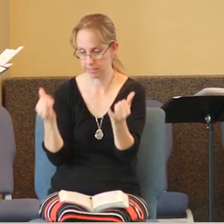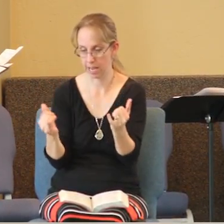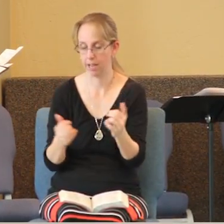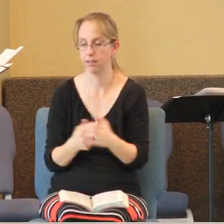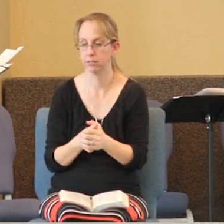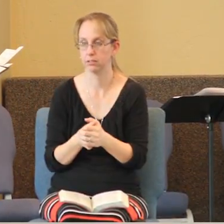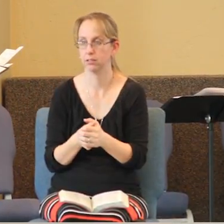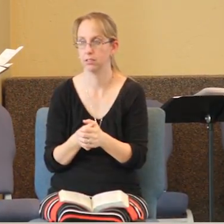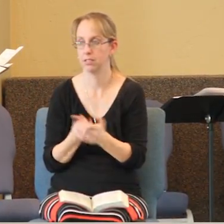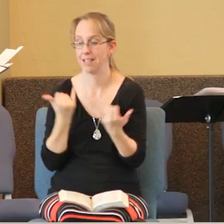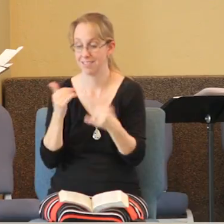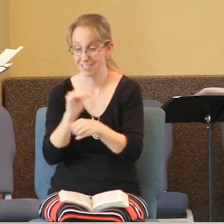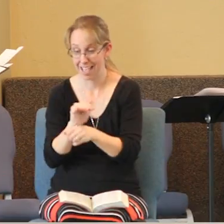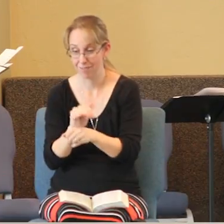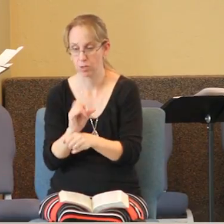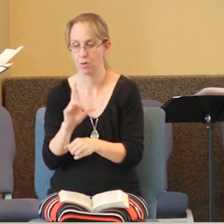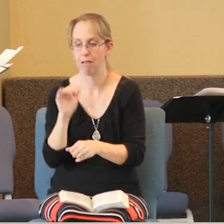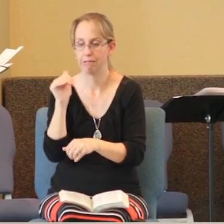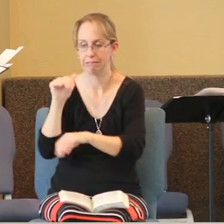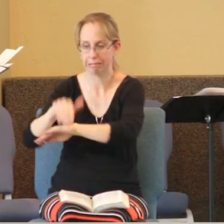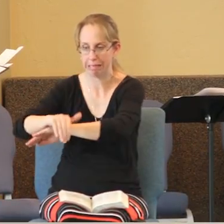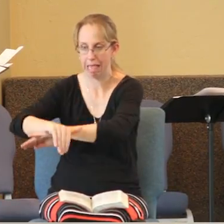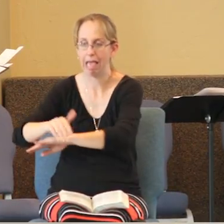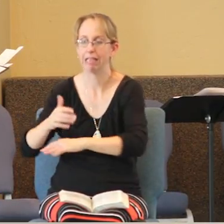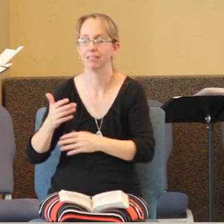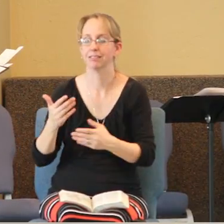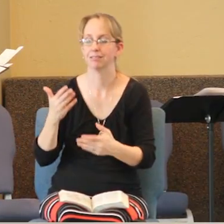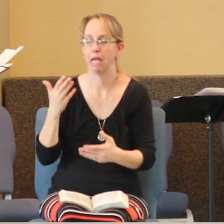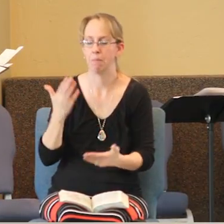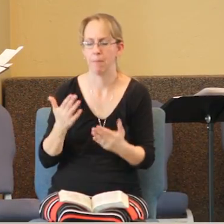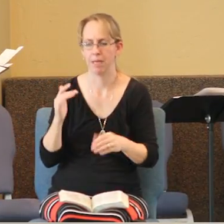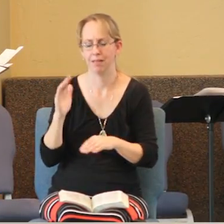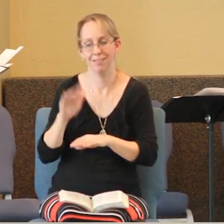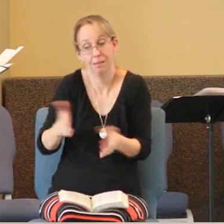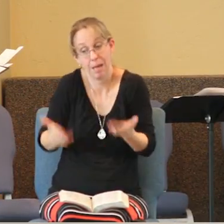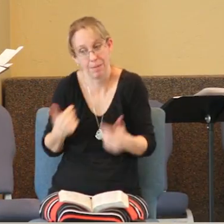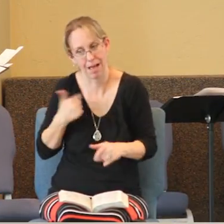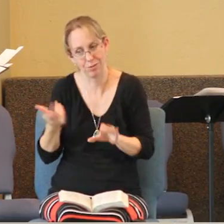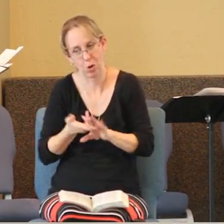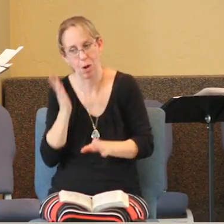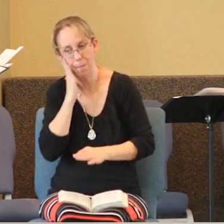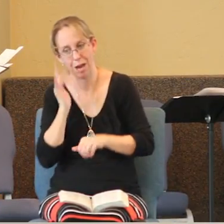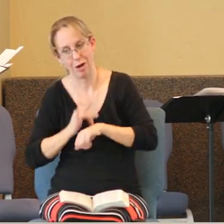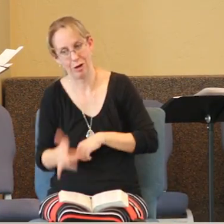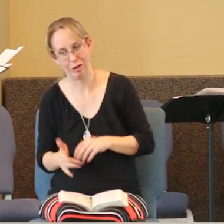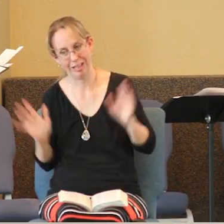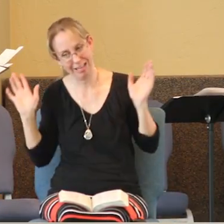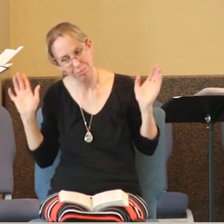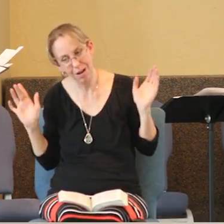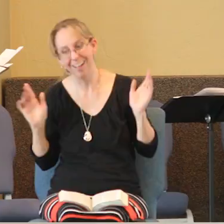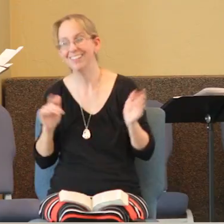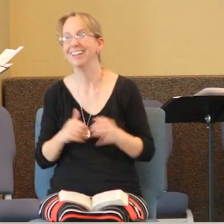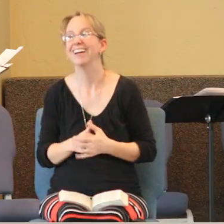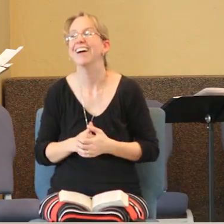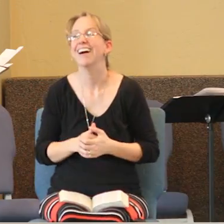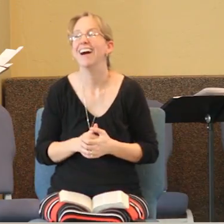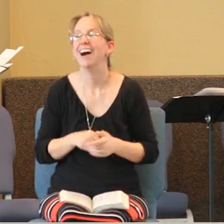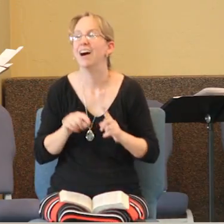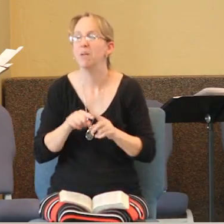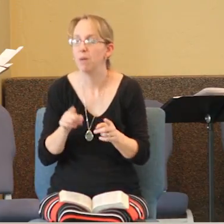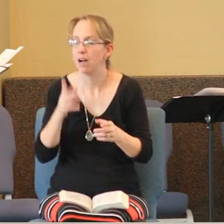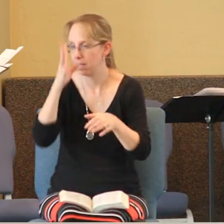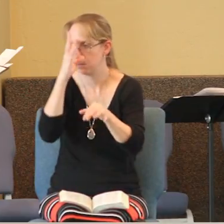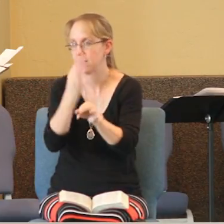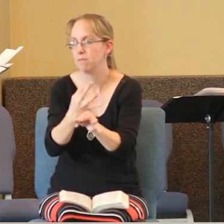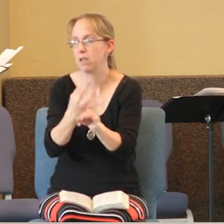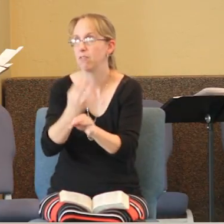yours. God, I'm going to honor you with my faithfulness this morning and this afternoon and tonight.